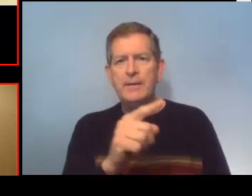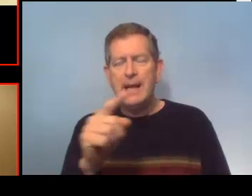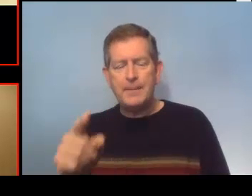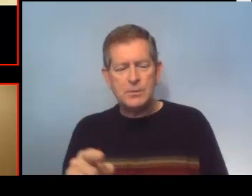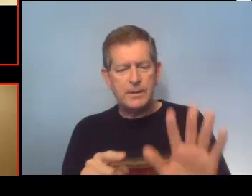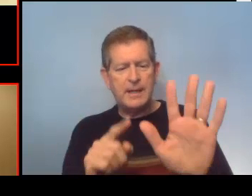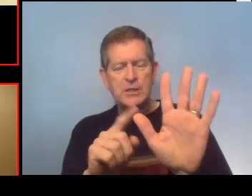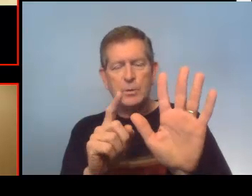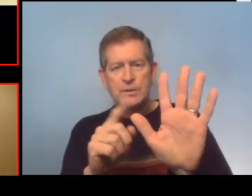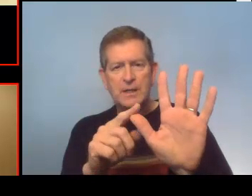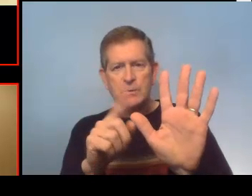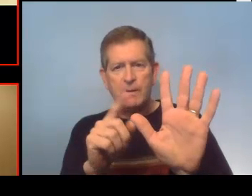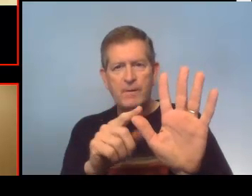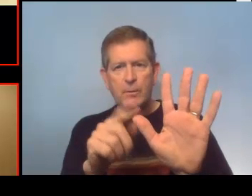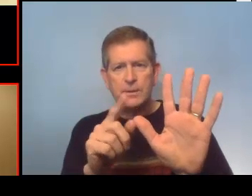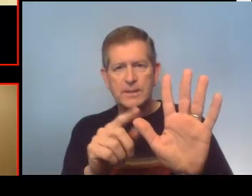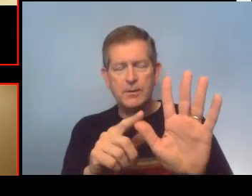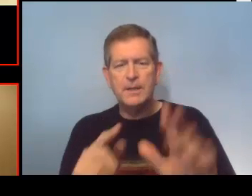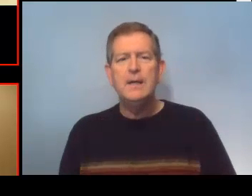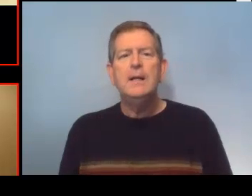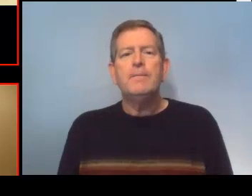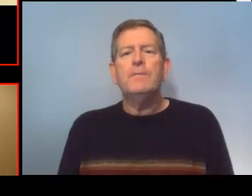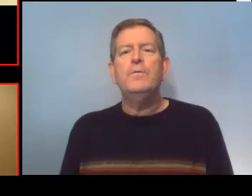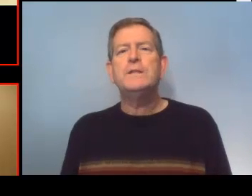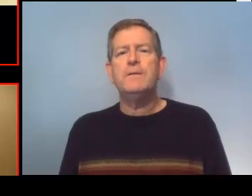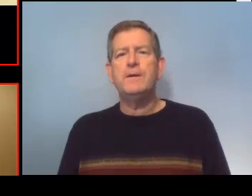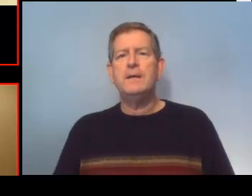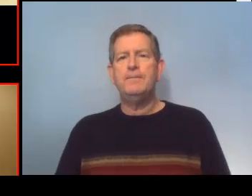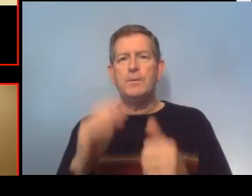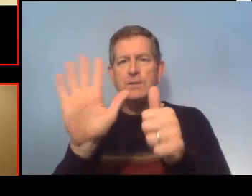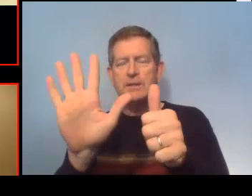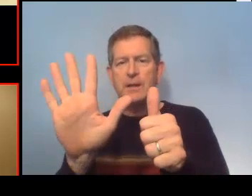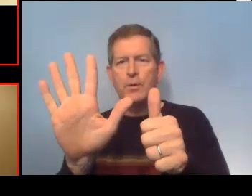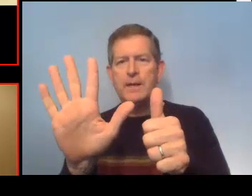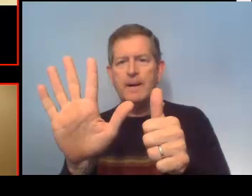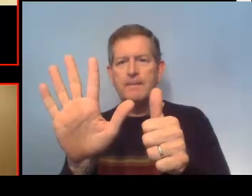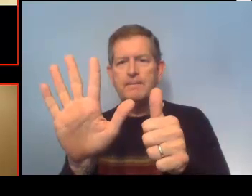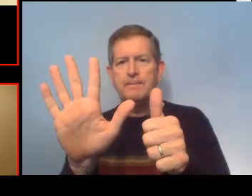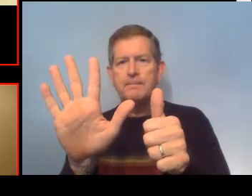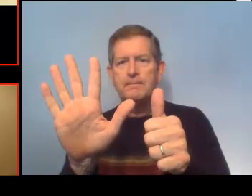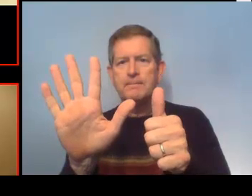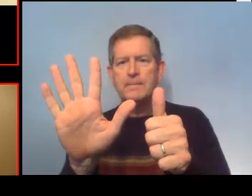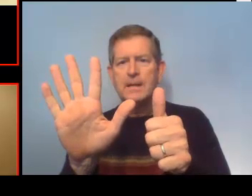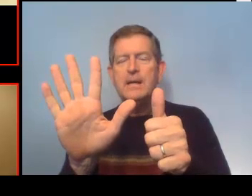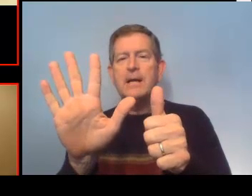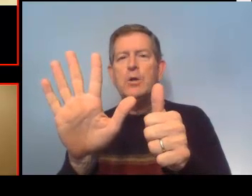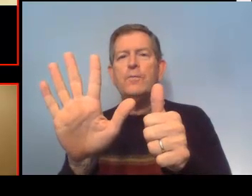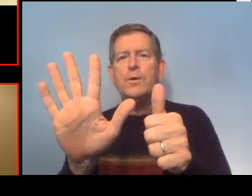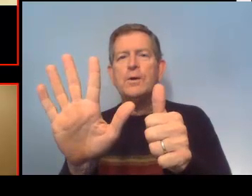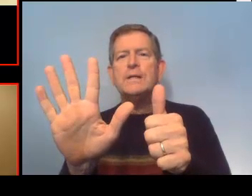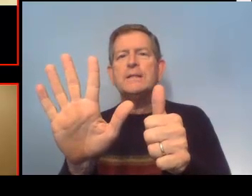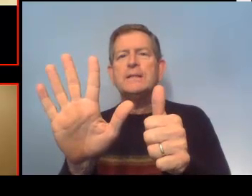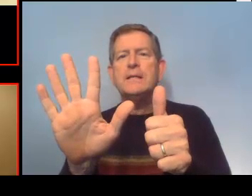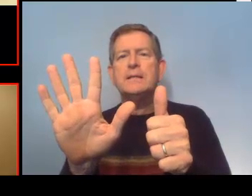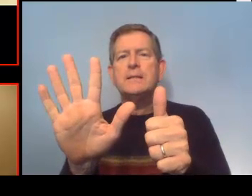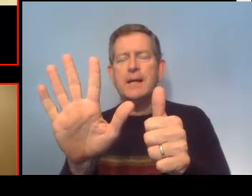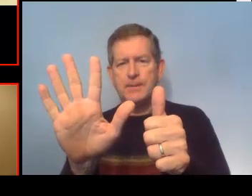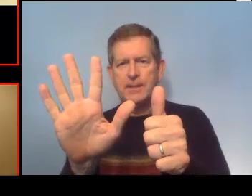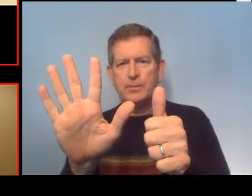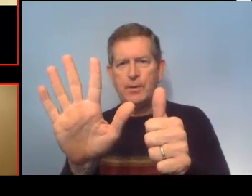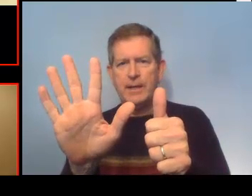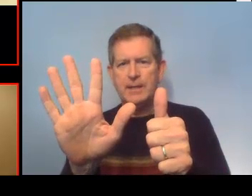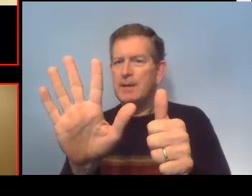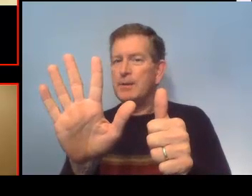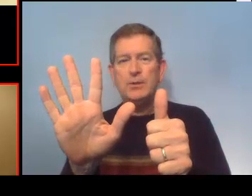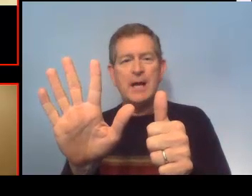words that happens when the next word starts with a vowel sound. Vous avez, what's this number right here? Now you've learned six